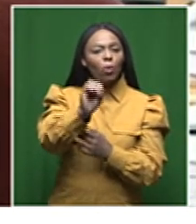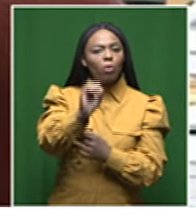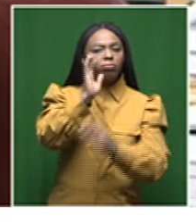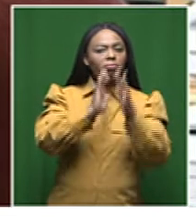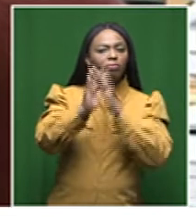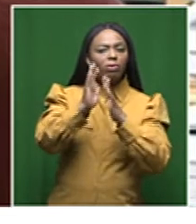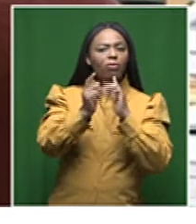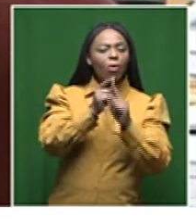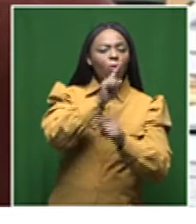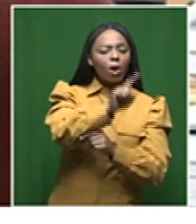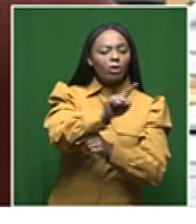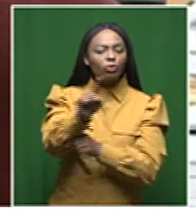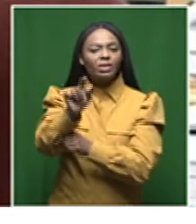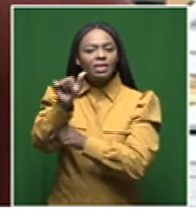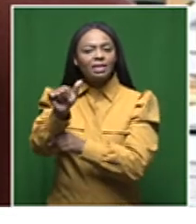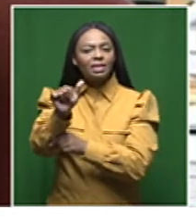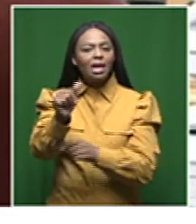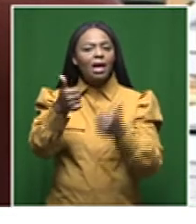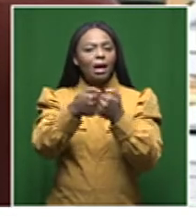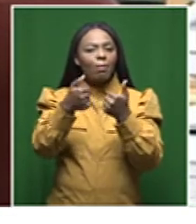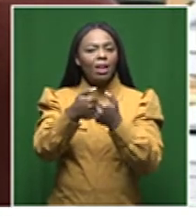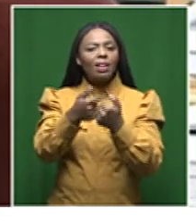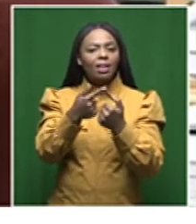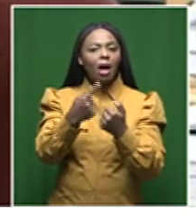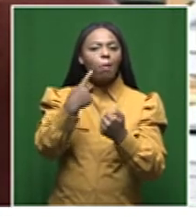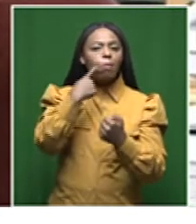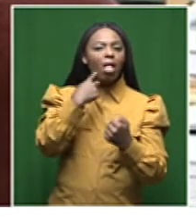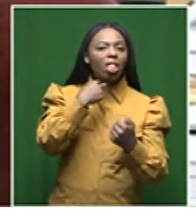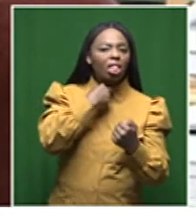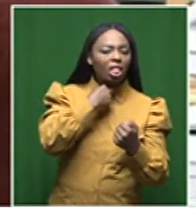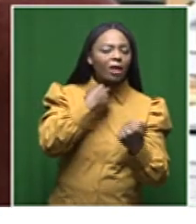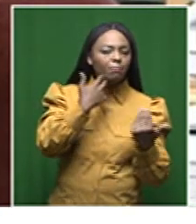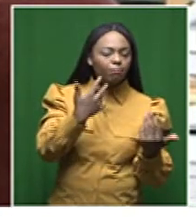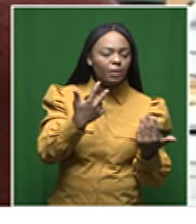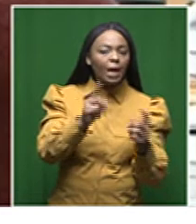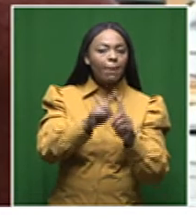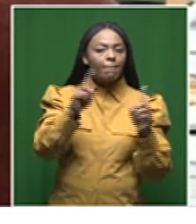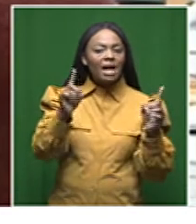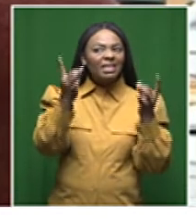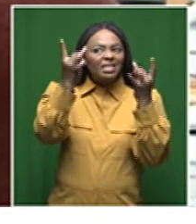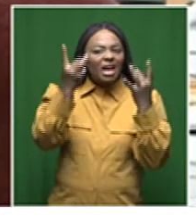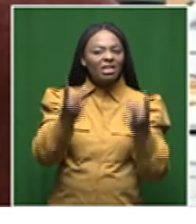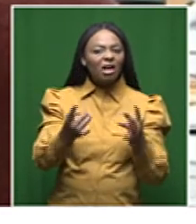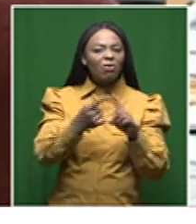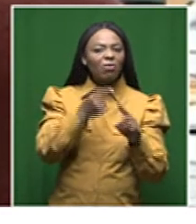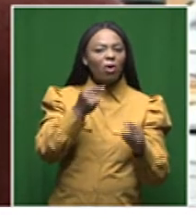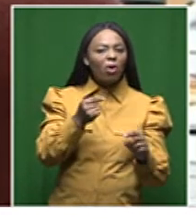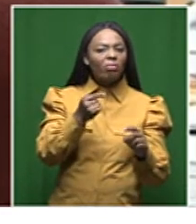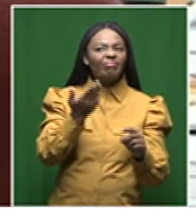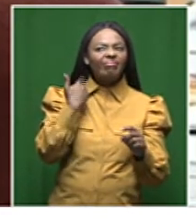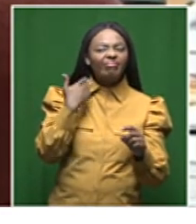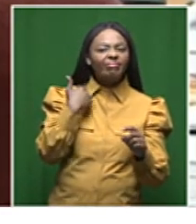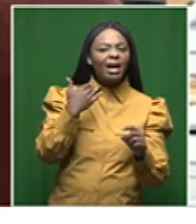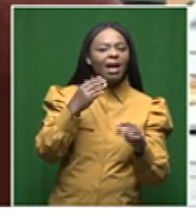in 6 couples that suffer from infertility. But this has been data from the demographic and